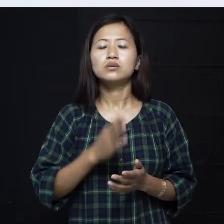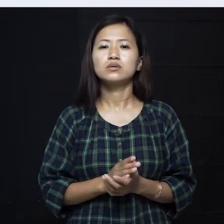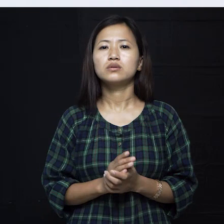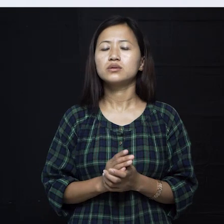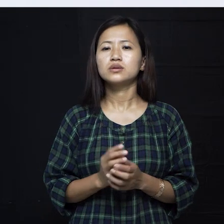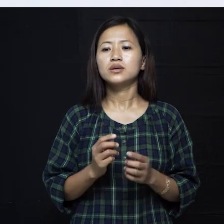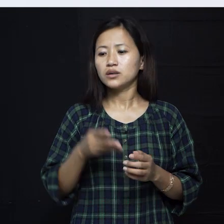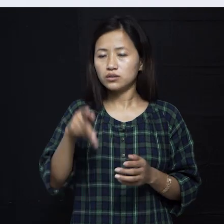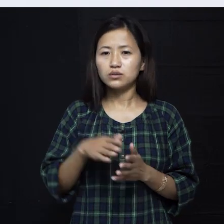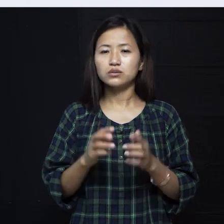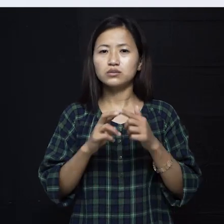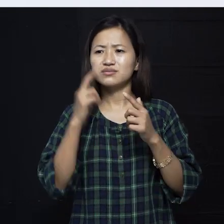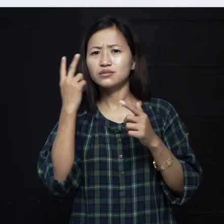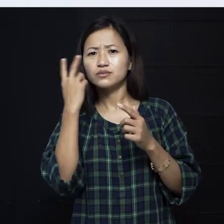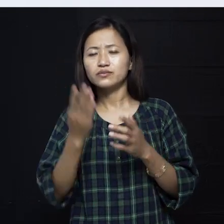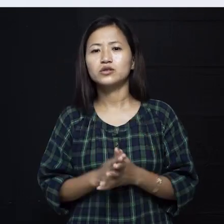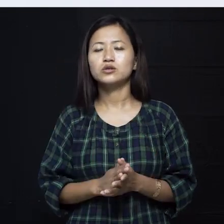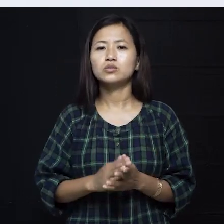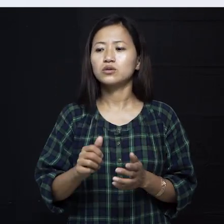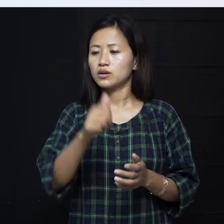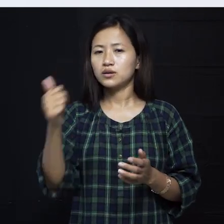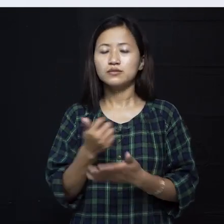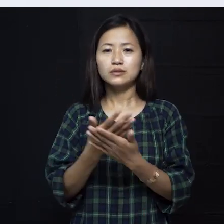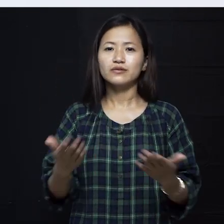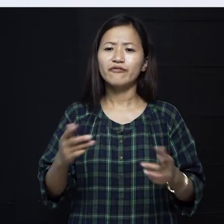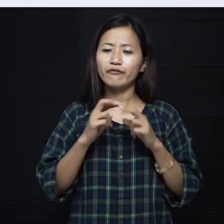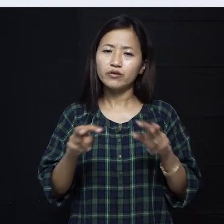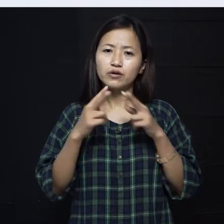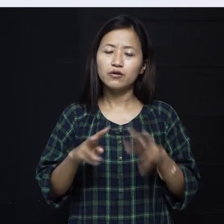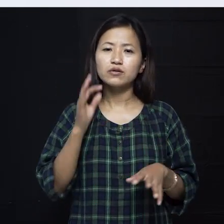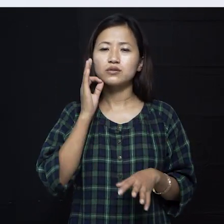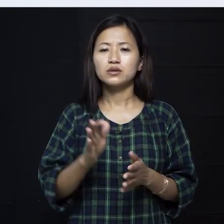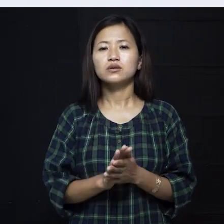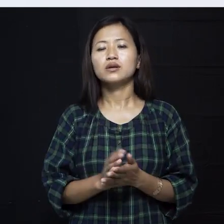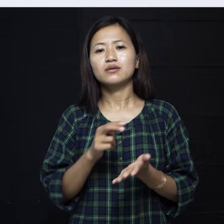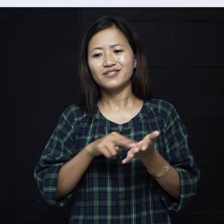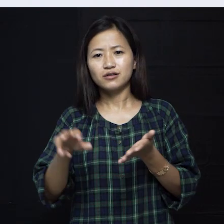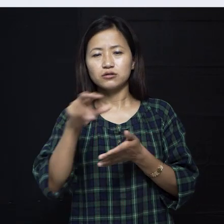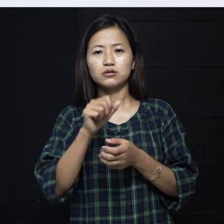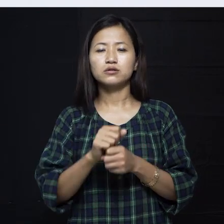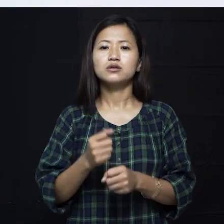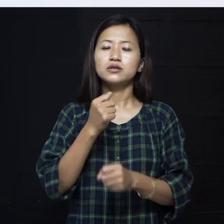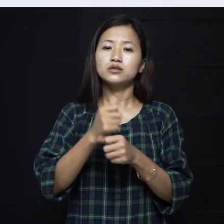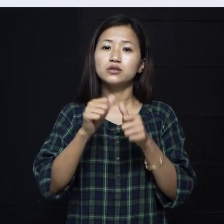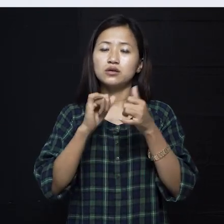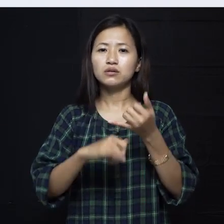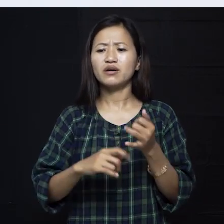also transport other things, okay, which are very, very important. All those natural gas, everything is